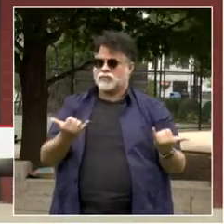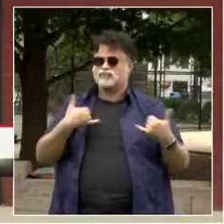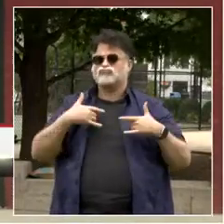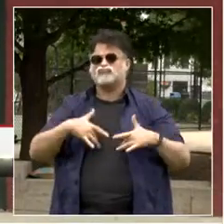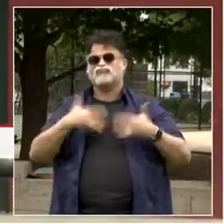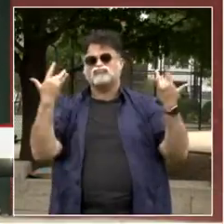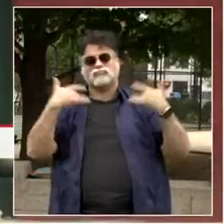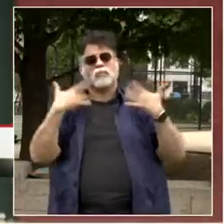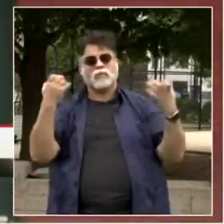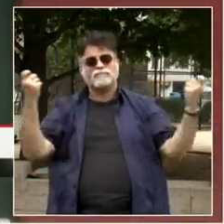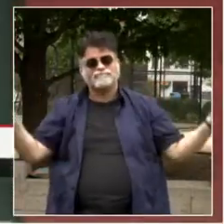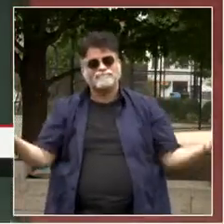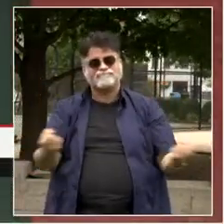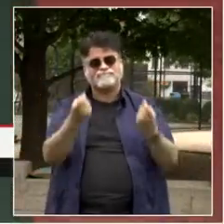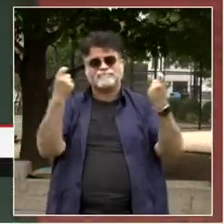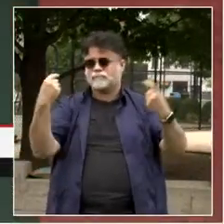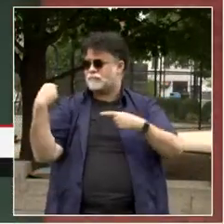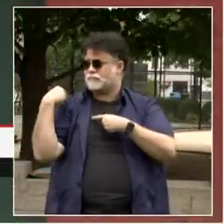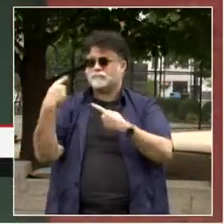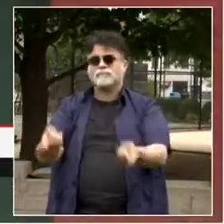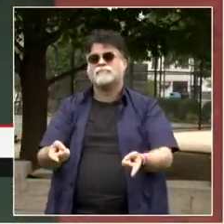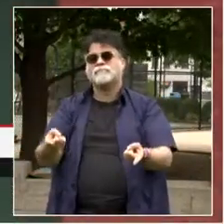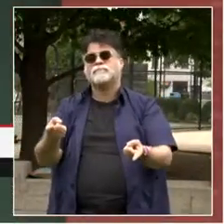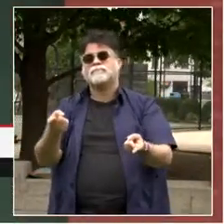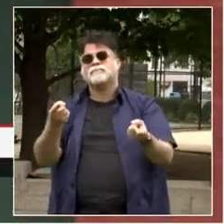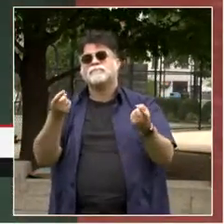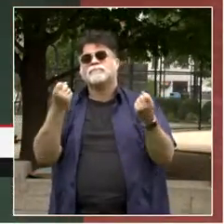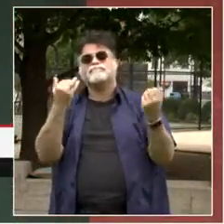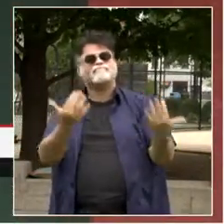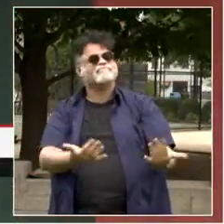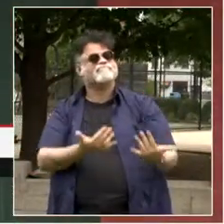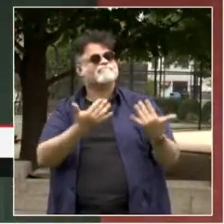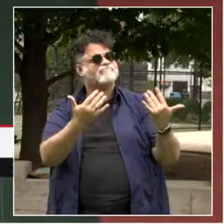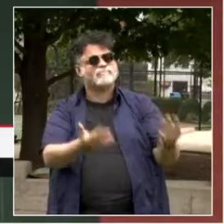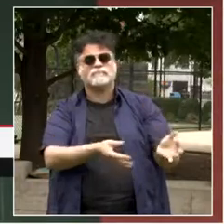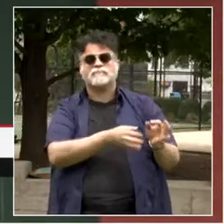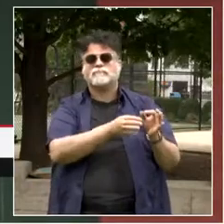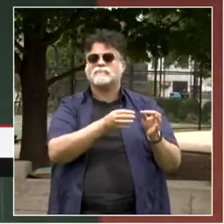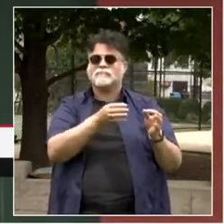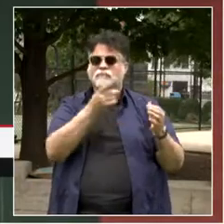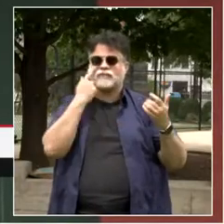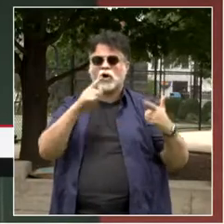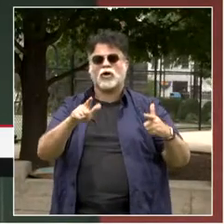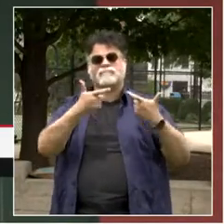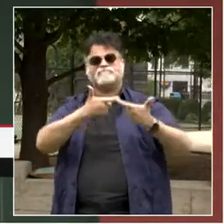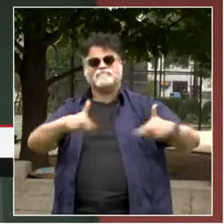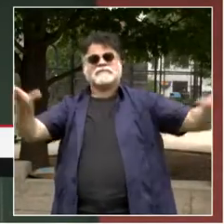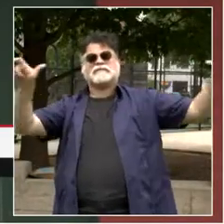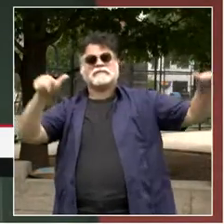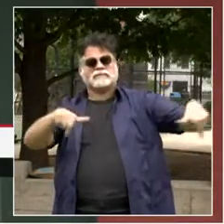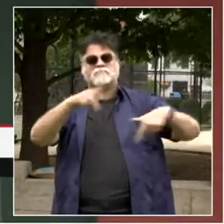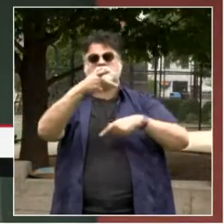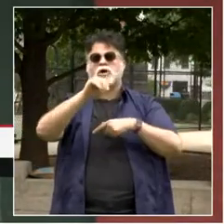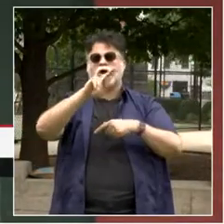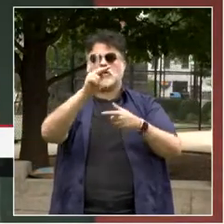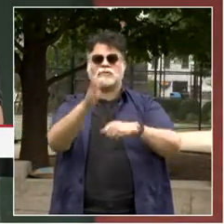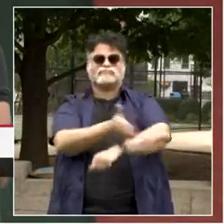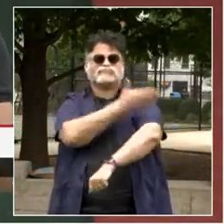long-awaited modernization and expansion project here at Stead Park. Yeah, give it up.